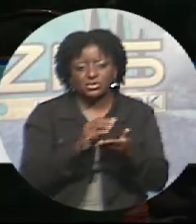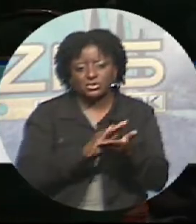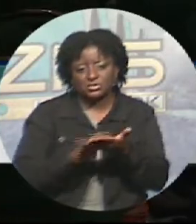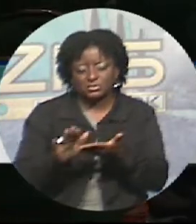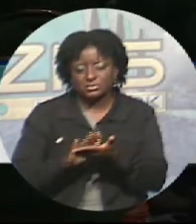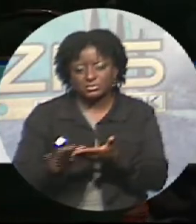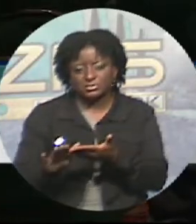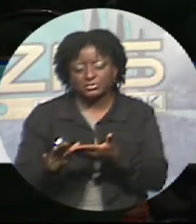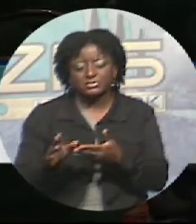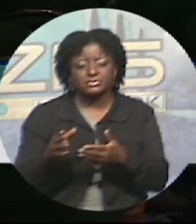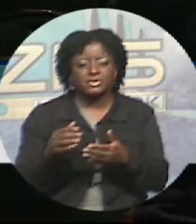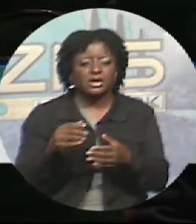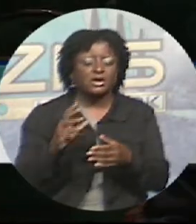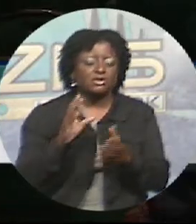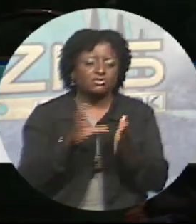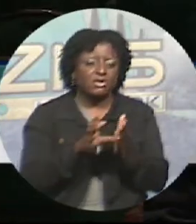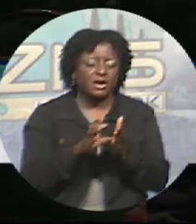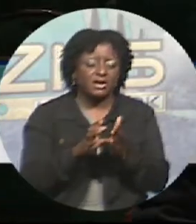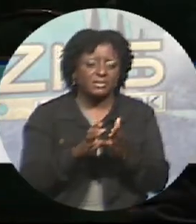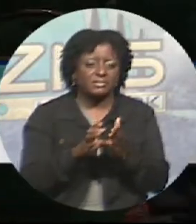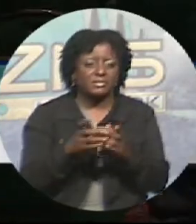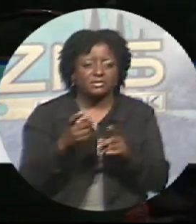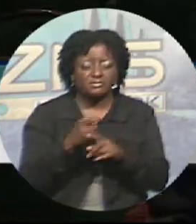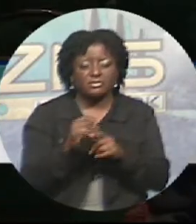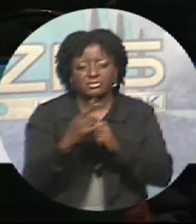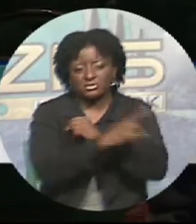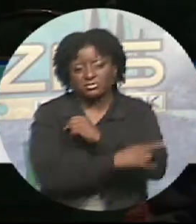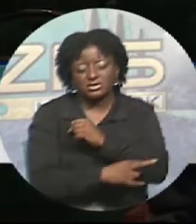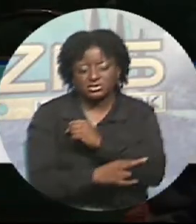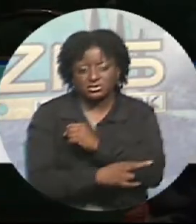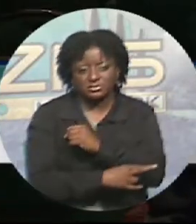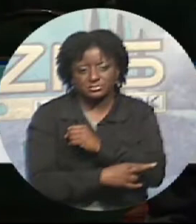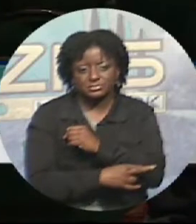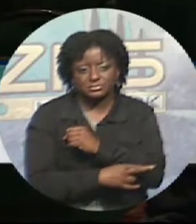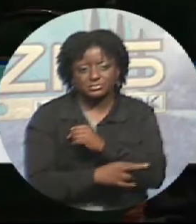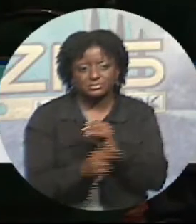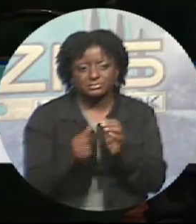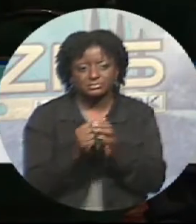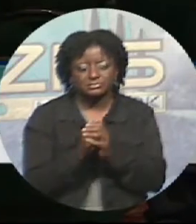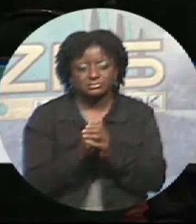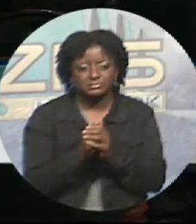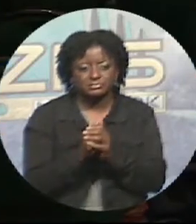if we don't address the joblessness and hopelessness of youth in the region, we ignore